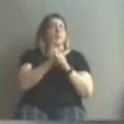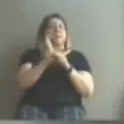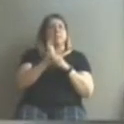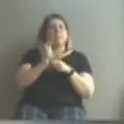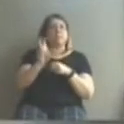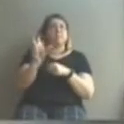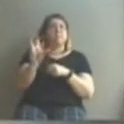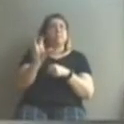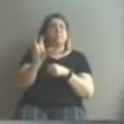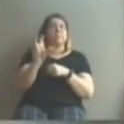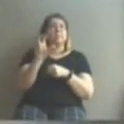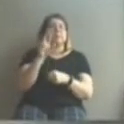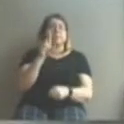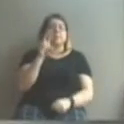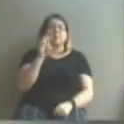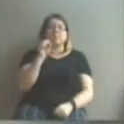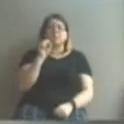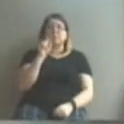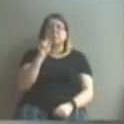investment in restorative practices